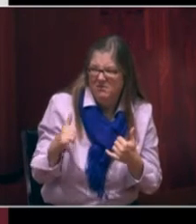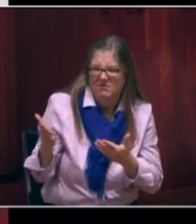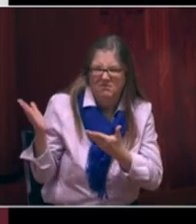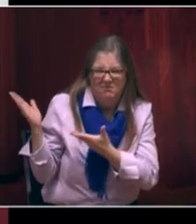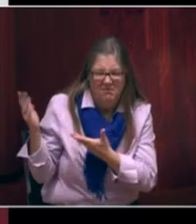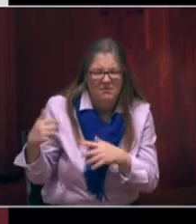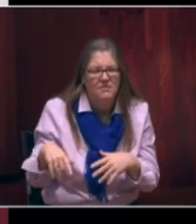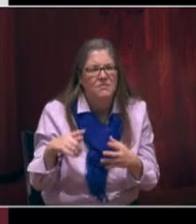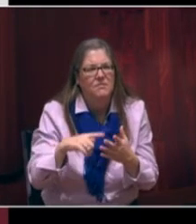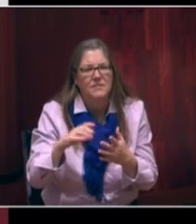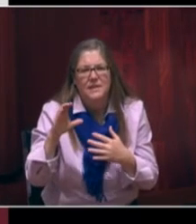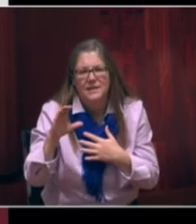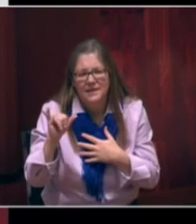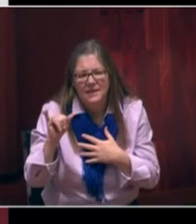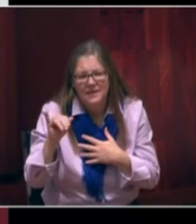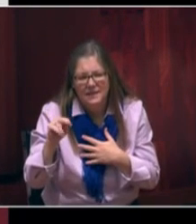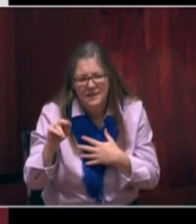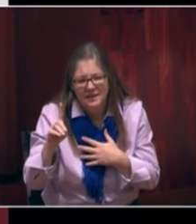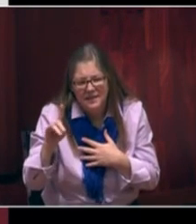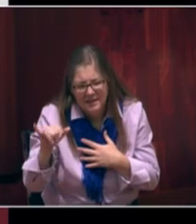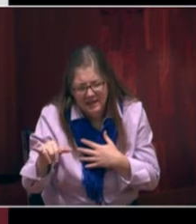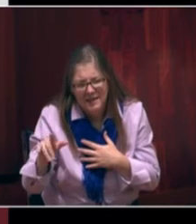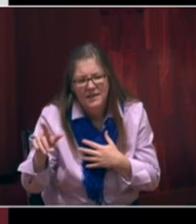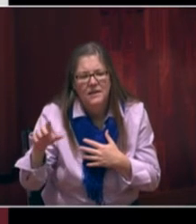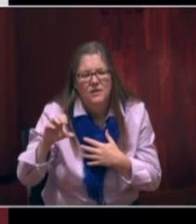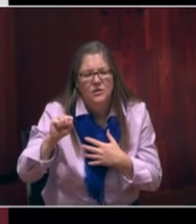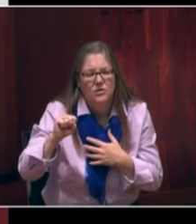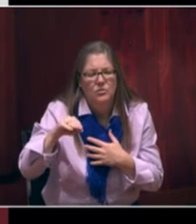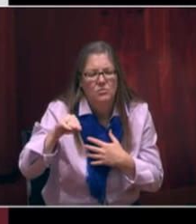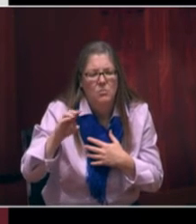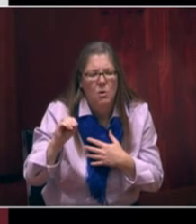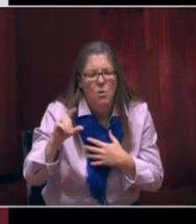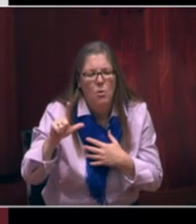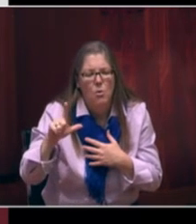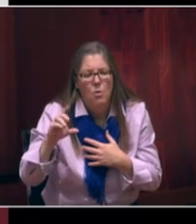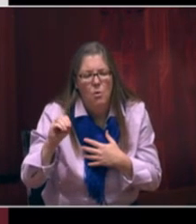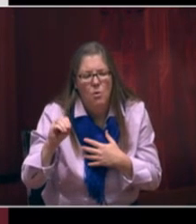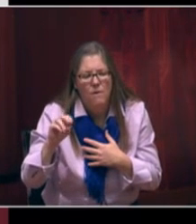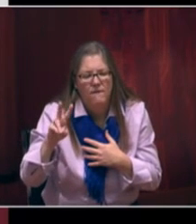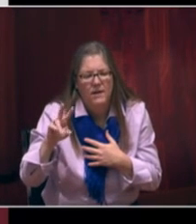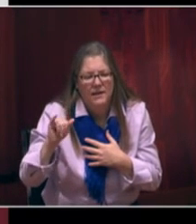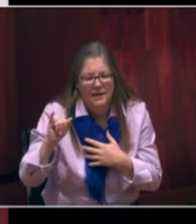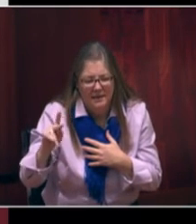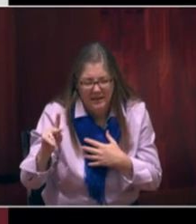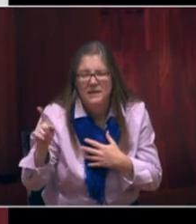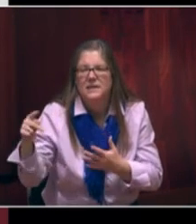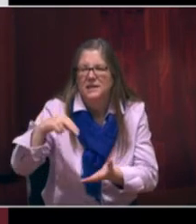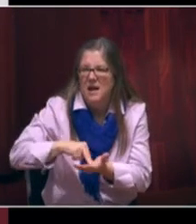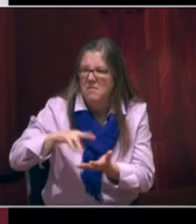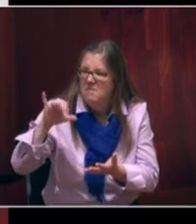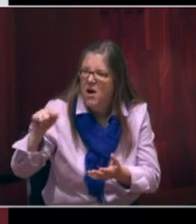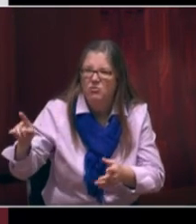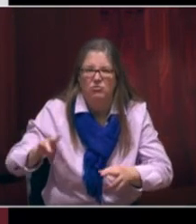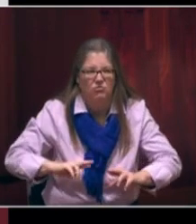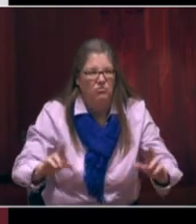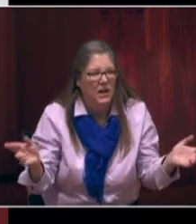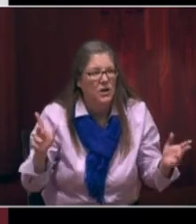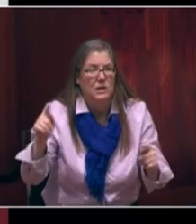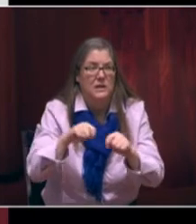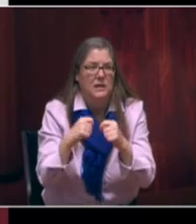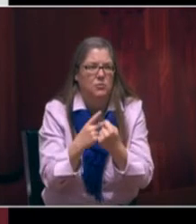information, Cindy Smolovic, who is leading our reporting efforts and collection this year. She's actually standing by, ready to answer any questions. Our team does a